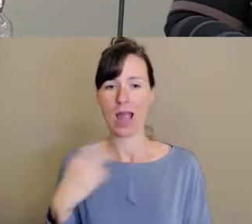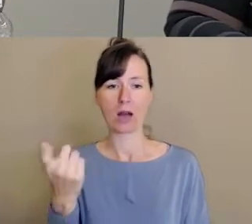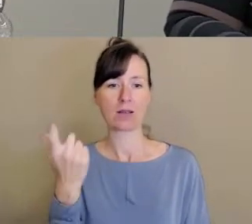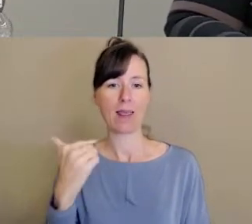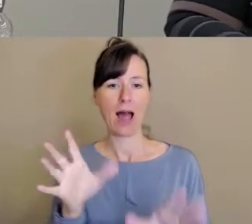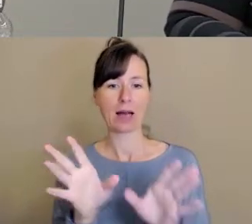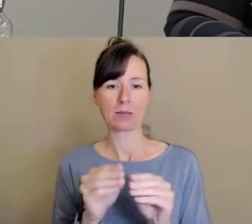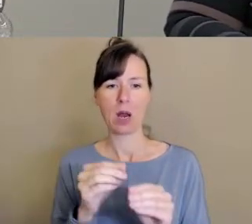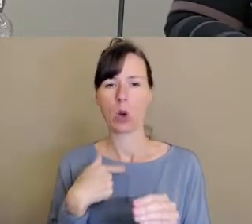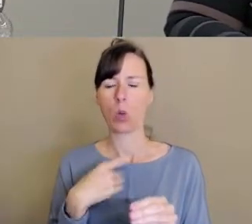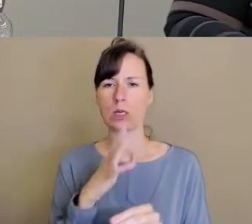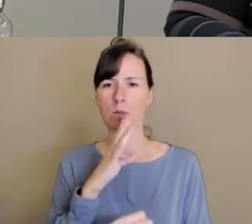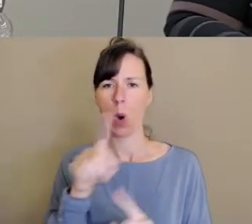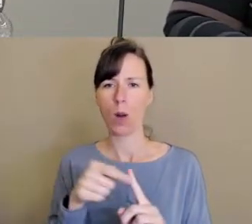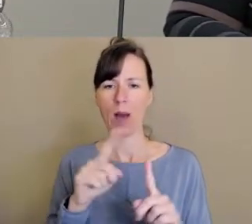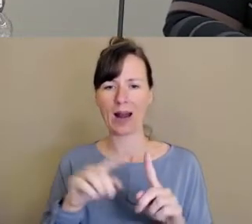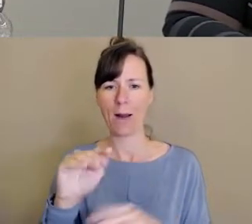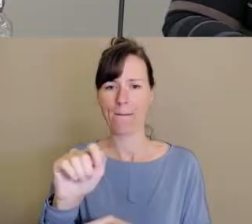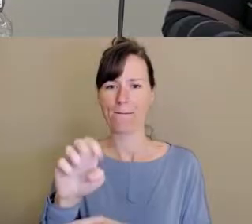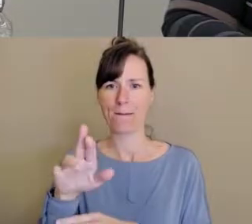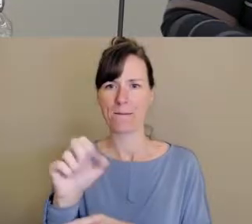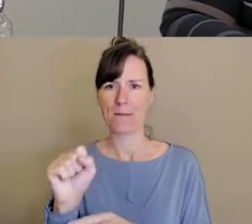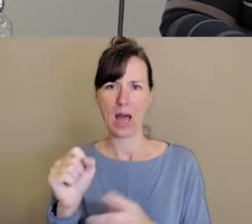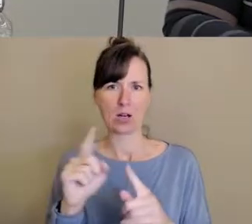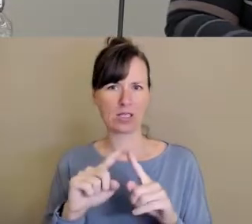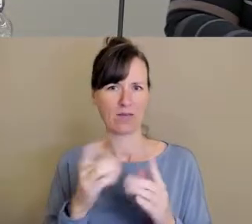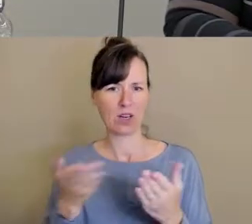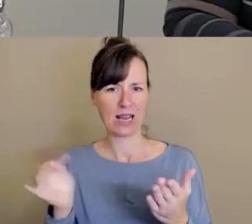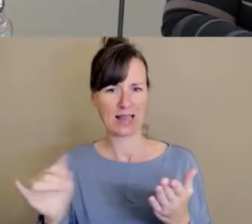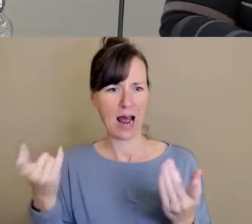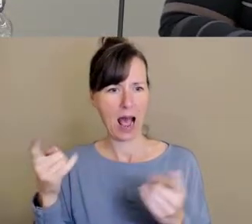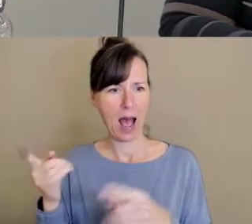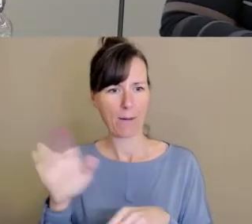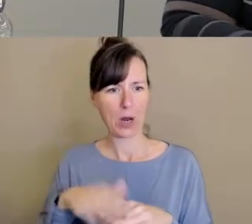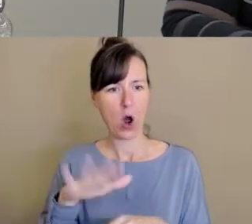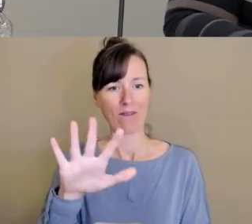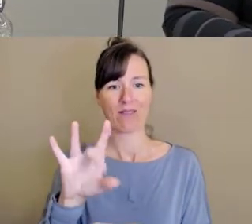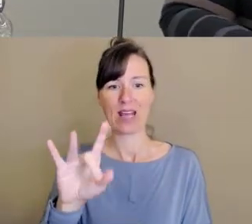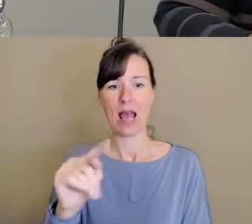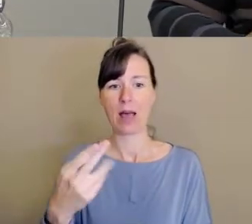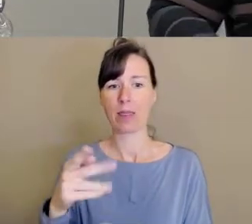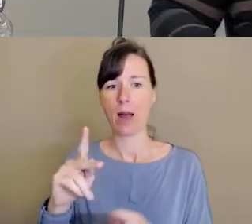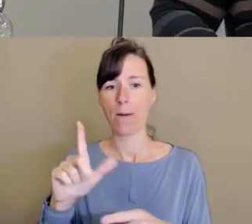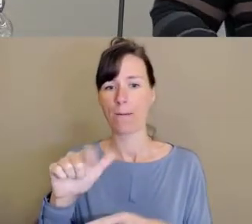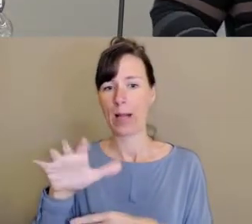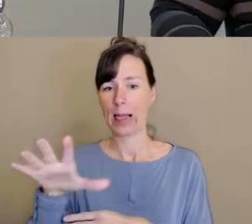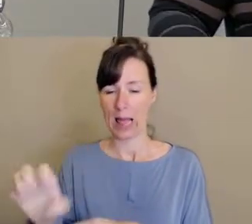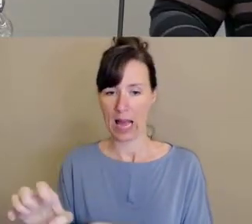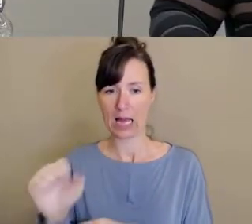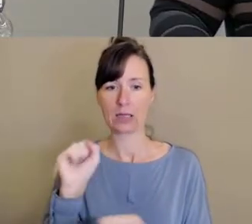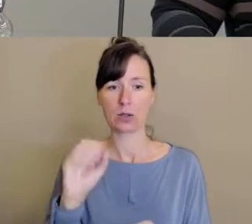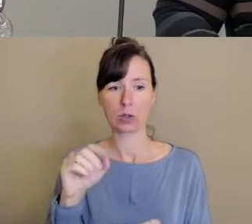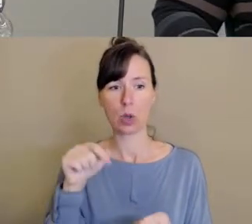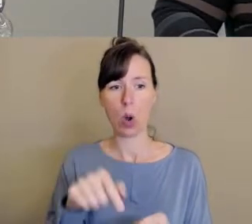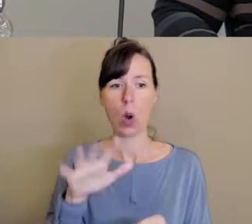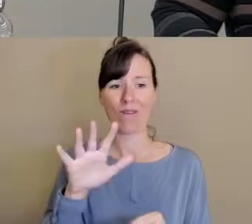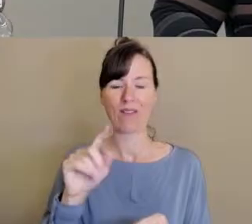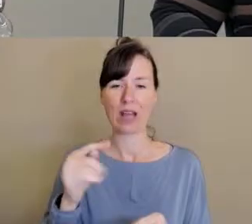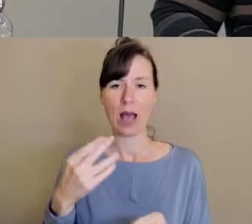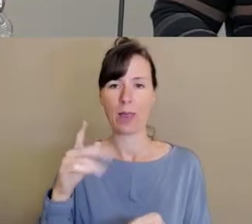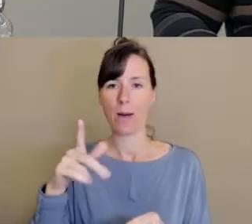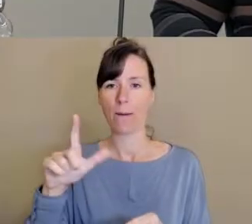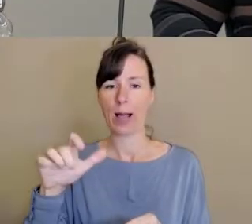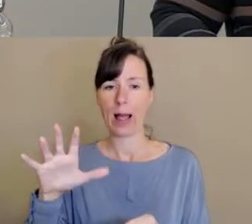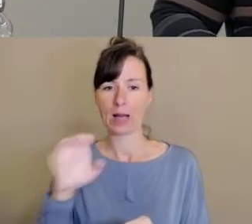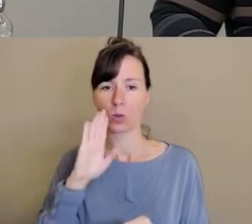Place. So the 58th Place walk will be scheduled during the week of April the 20th. All